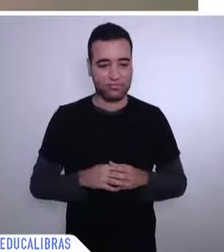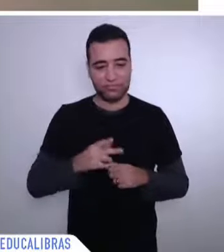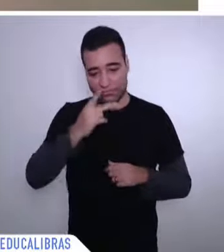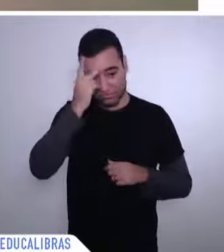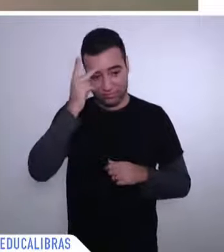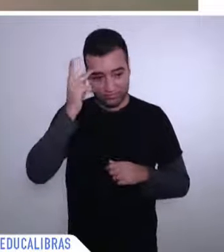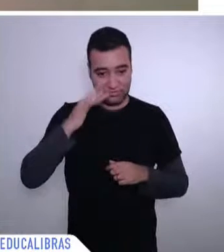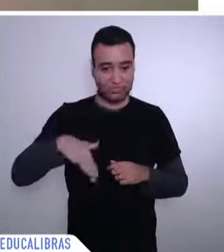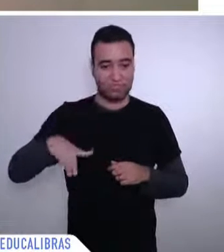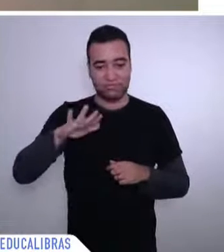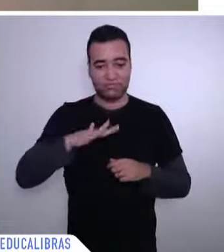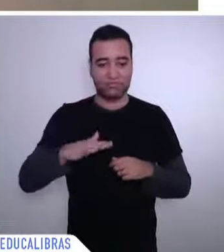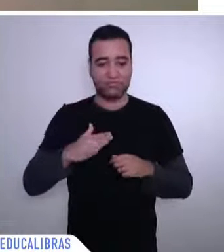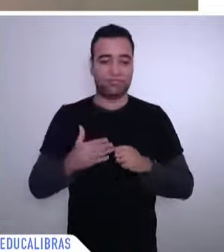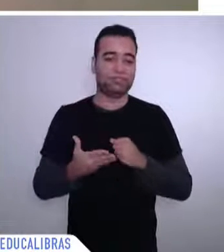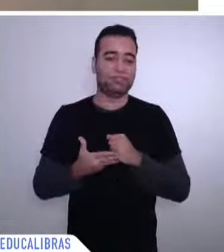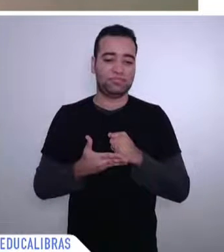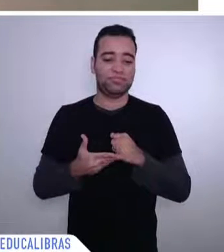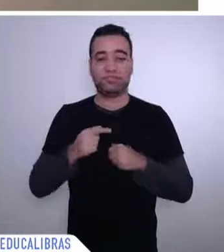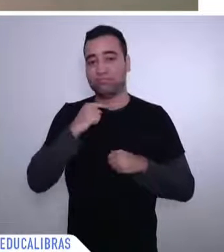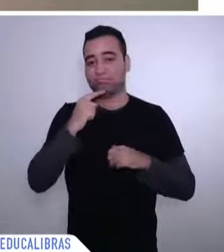matters less to some extent.